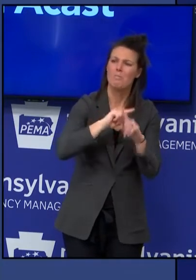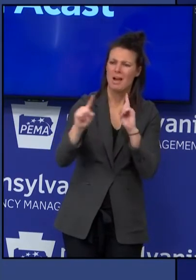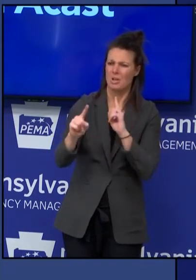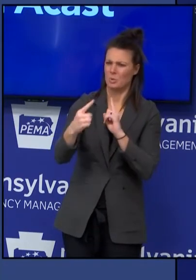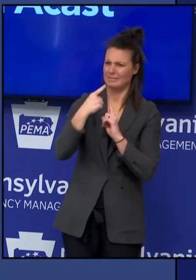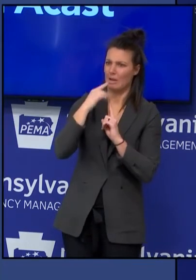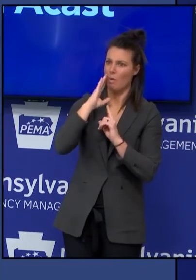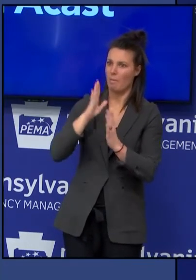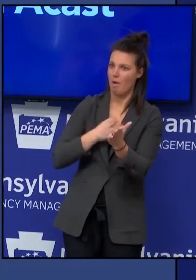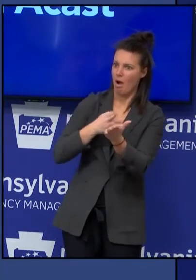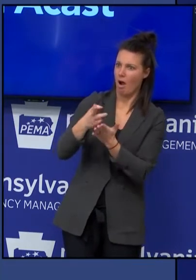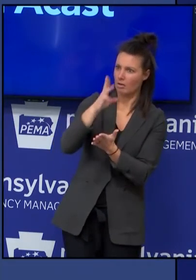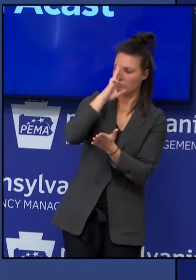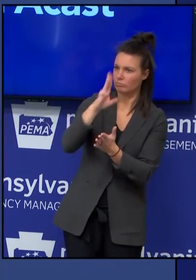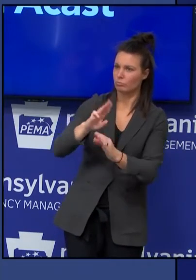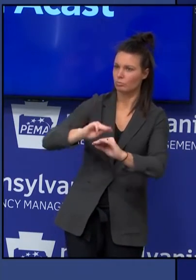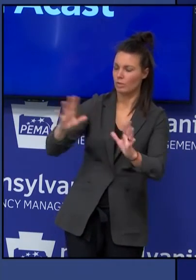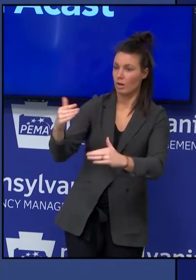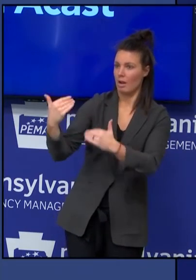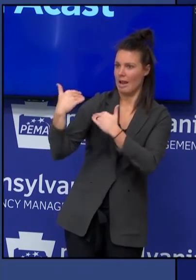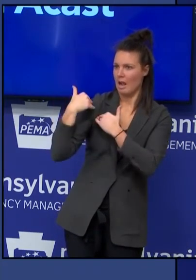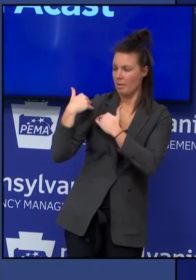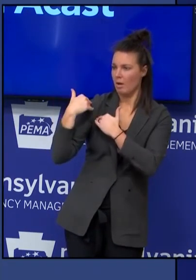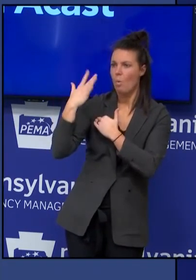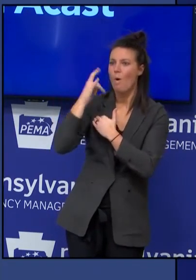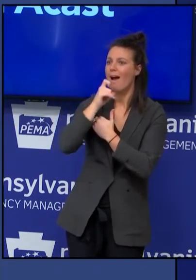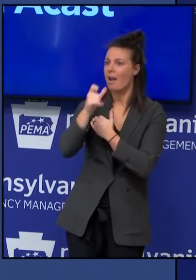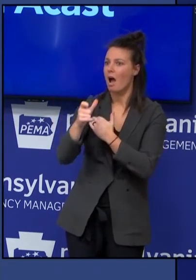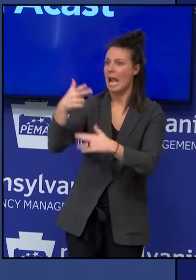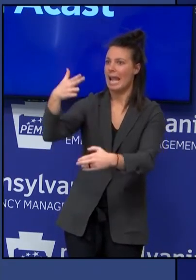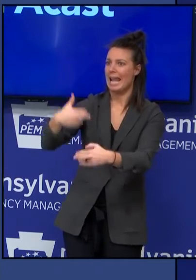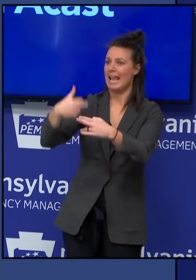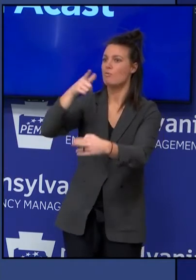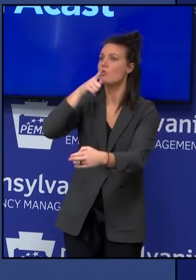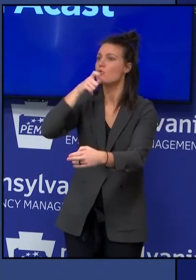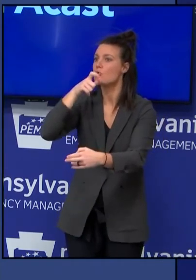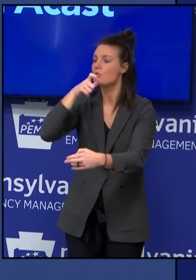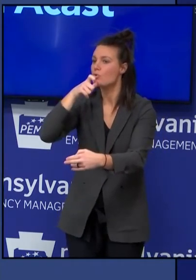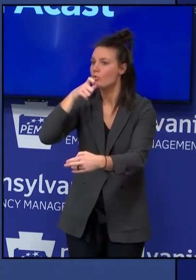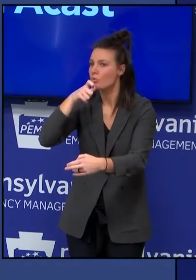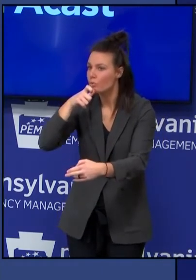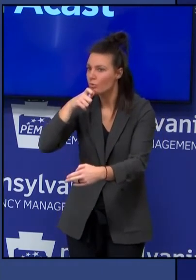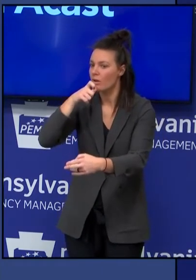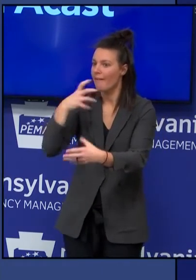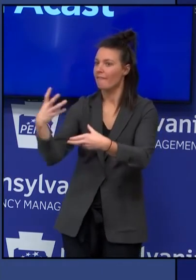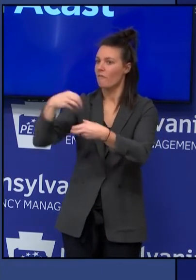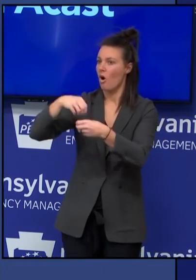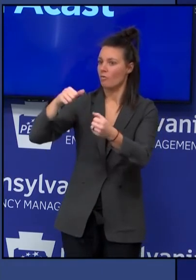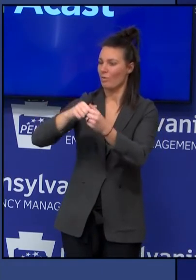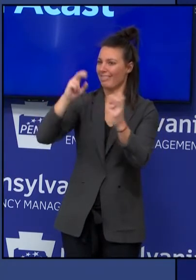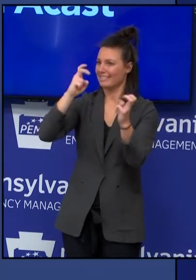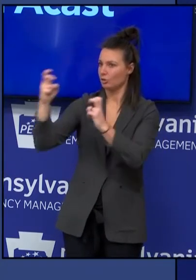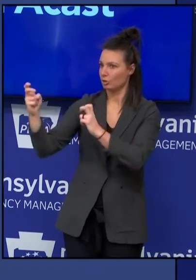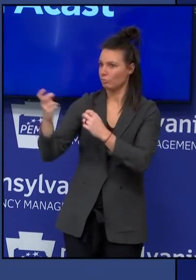going to be transparency and accountability. Why not name the providers that are involved with this